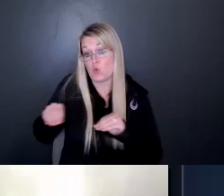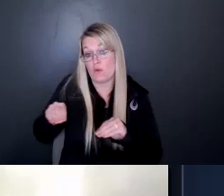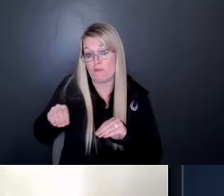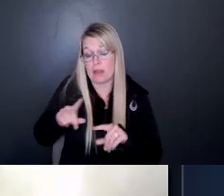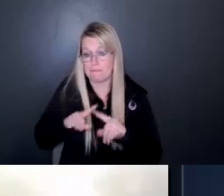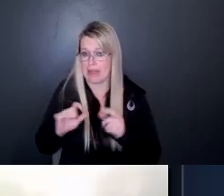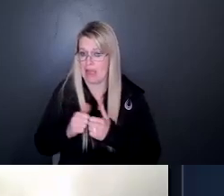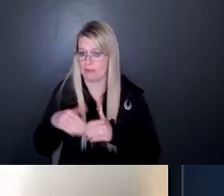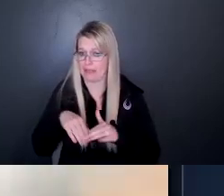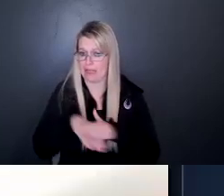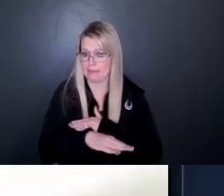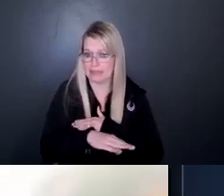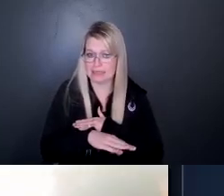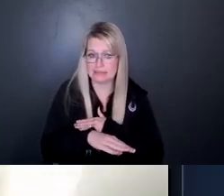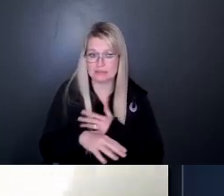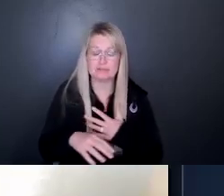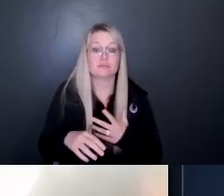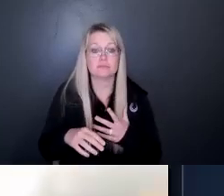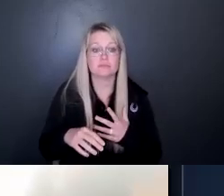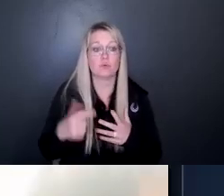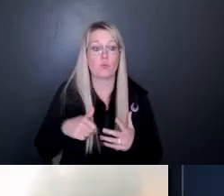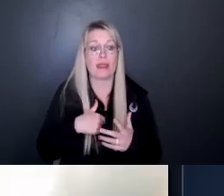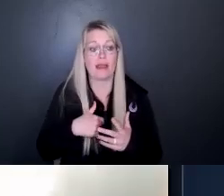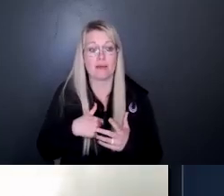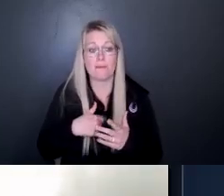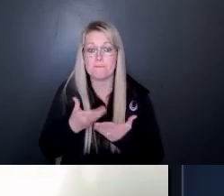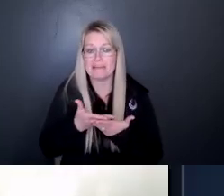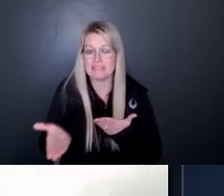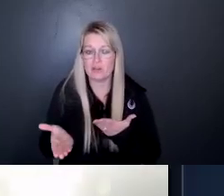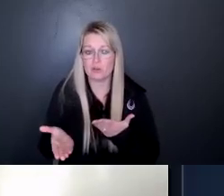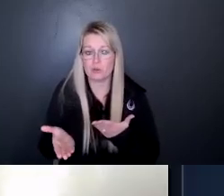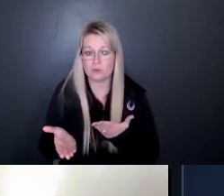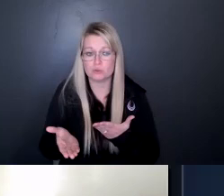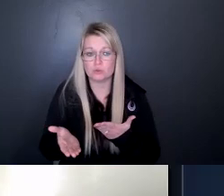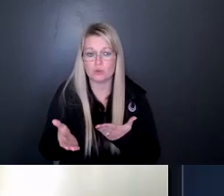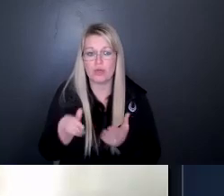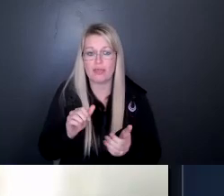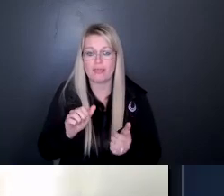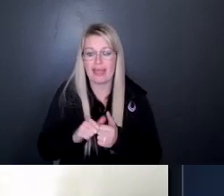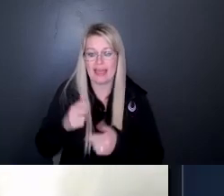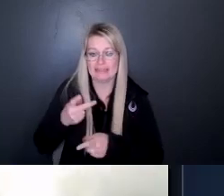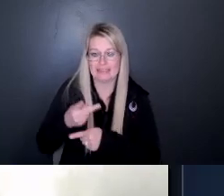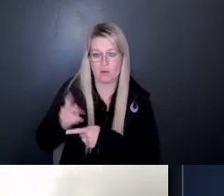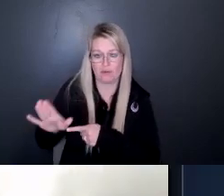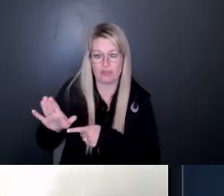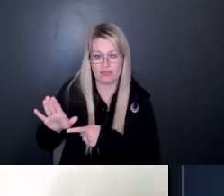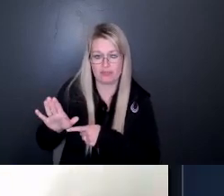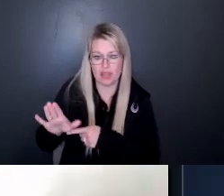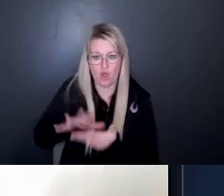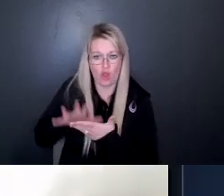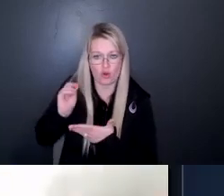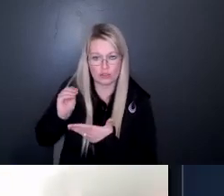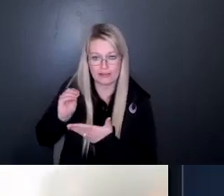come in? To come in, we design learning materials that will respond to the needs of learning of such a